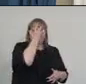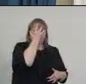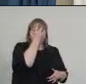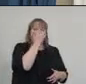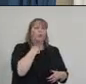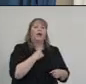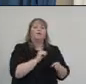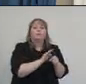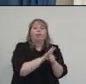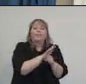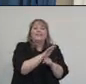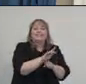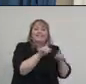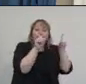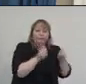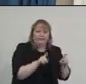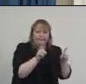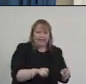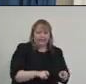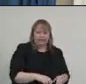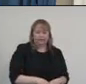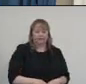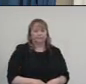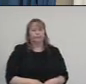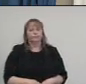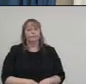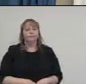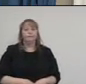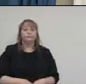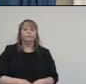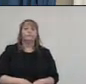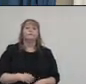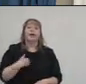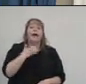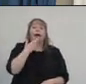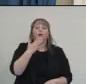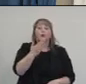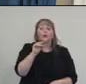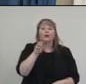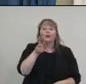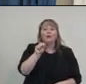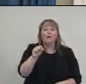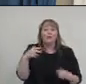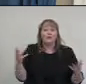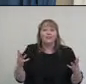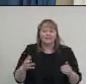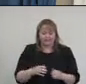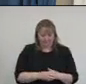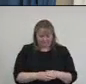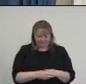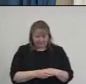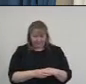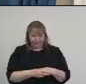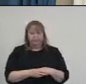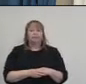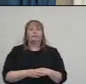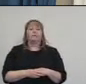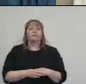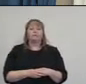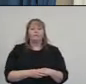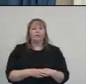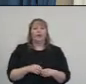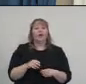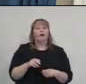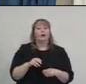news. Due to the hard work of the public health authorities, our incredible Nevada Division of Emergency Management, the